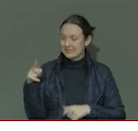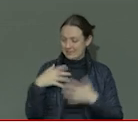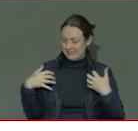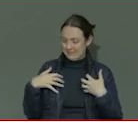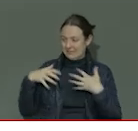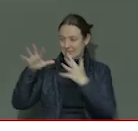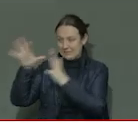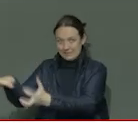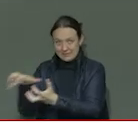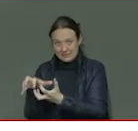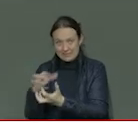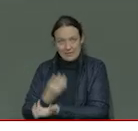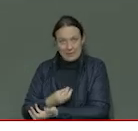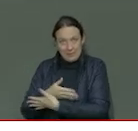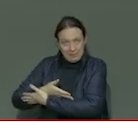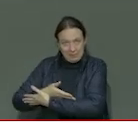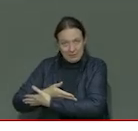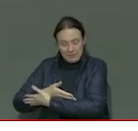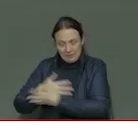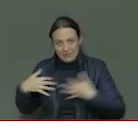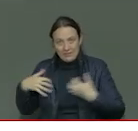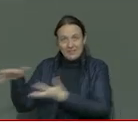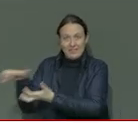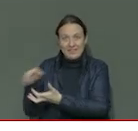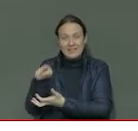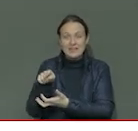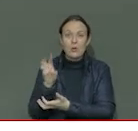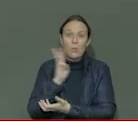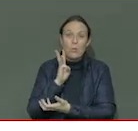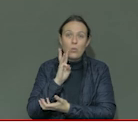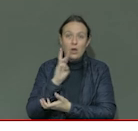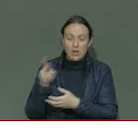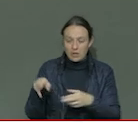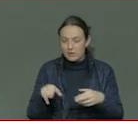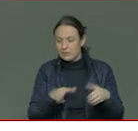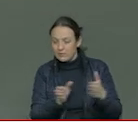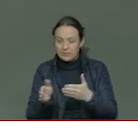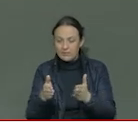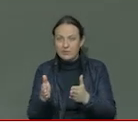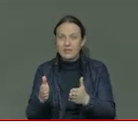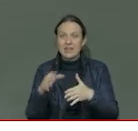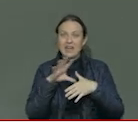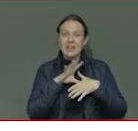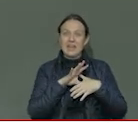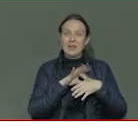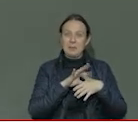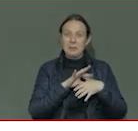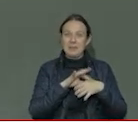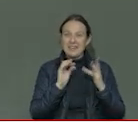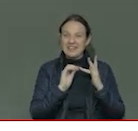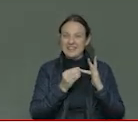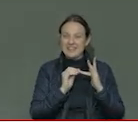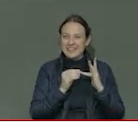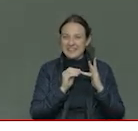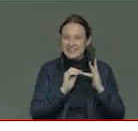as a cub, he was at the stream and they tried to lure him with meat. I think it was a young goat.